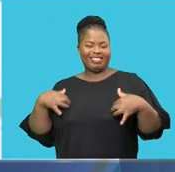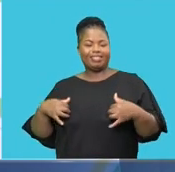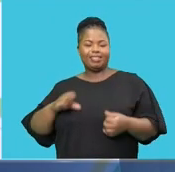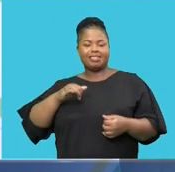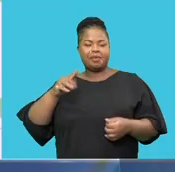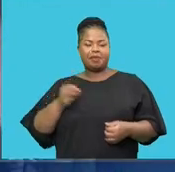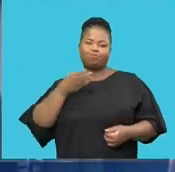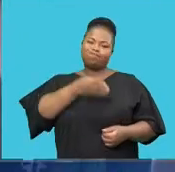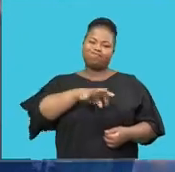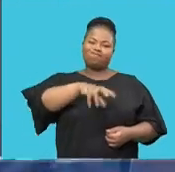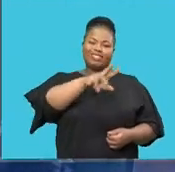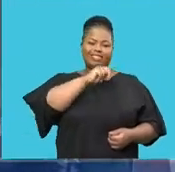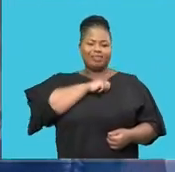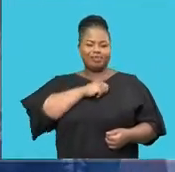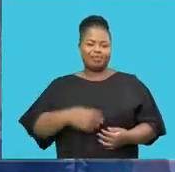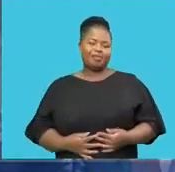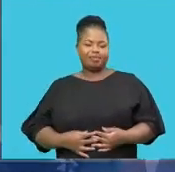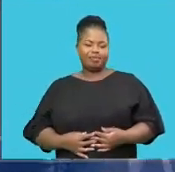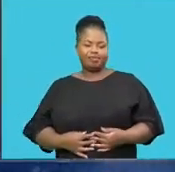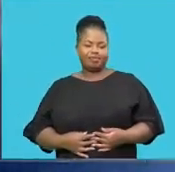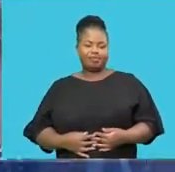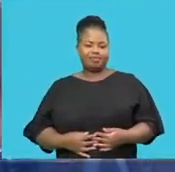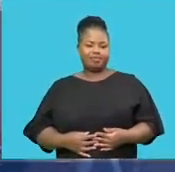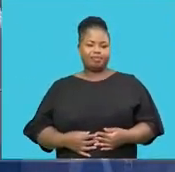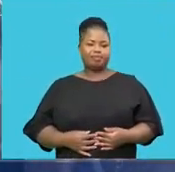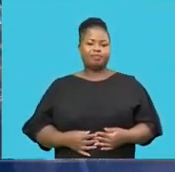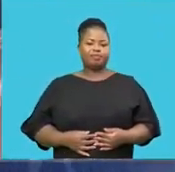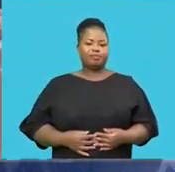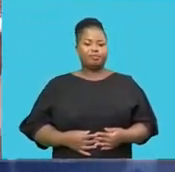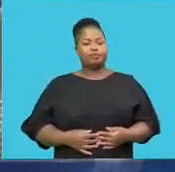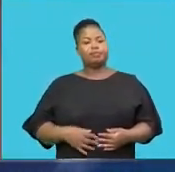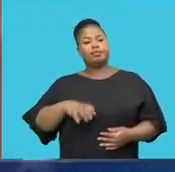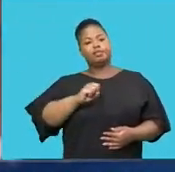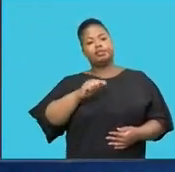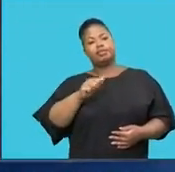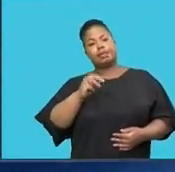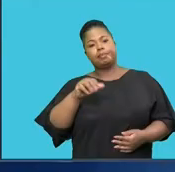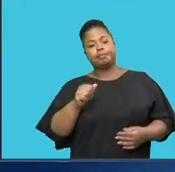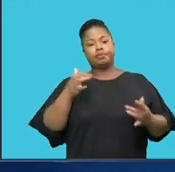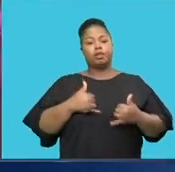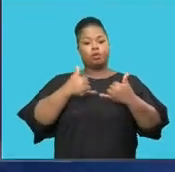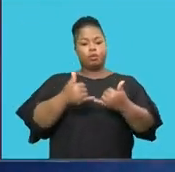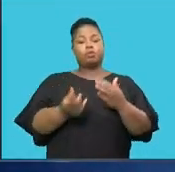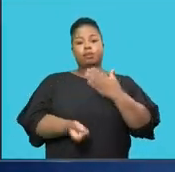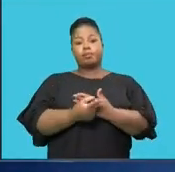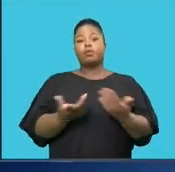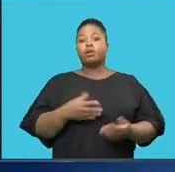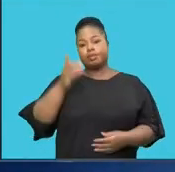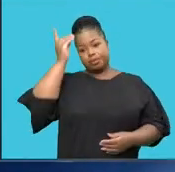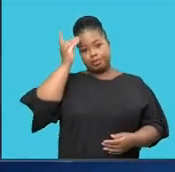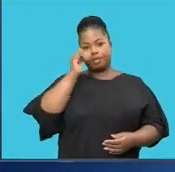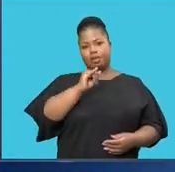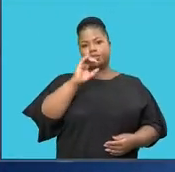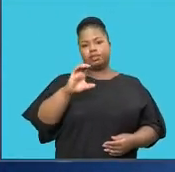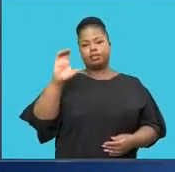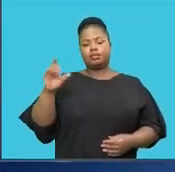SAMAs coming into the province of KwaZulu-Natal. Tshebetso ya dikgau ya di-Summer Awards e tlile ho phethelwa Durban ICC ka